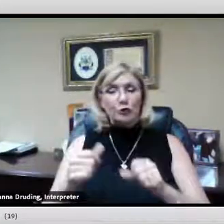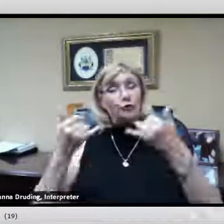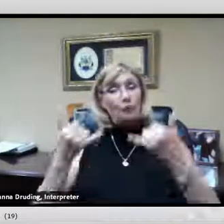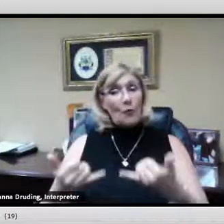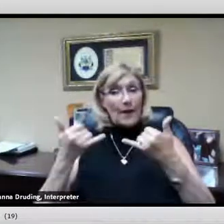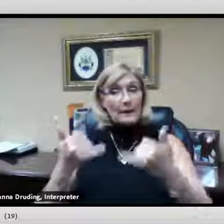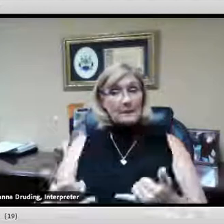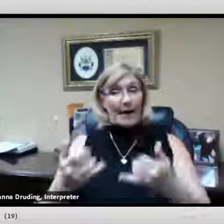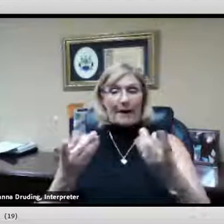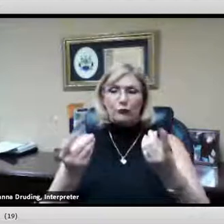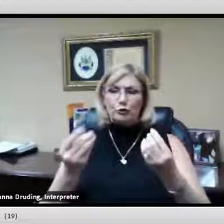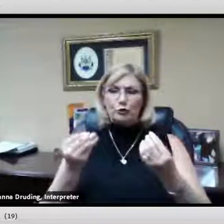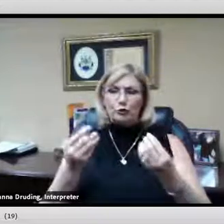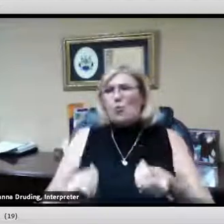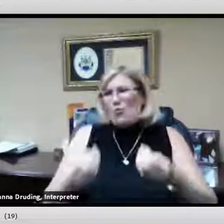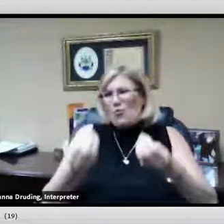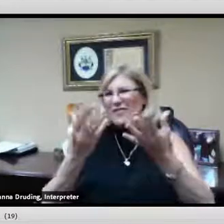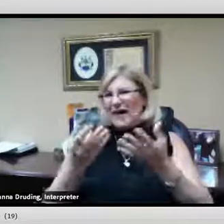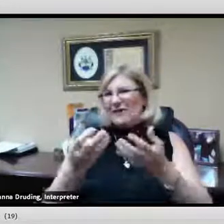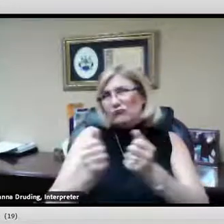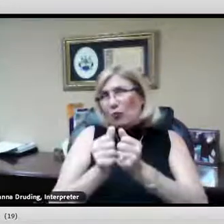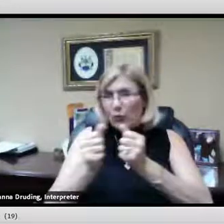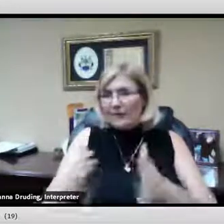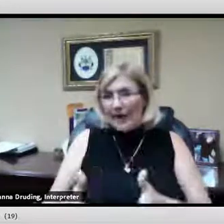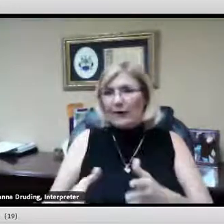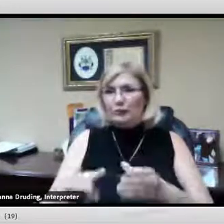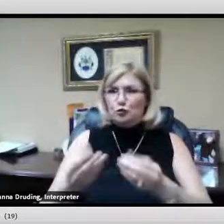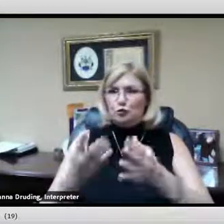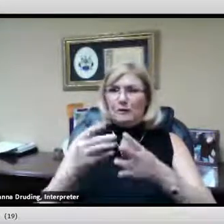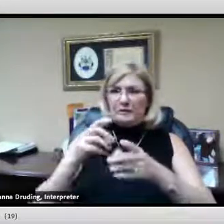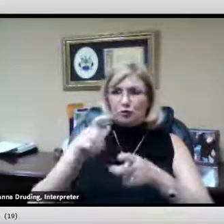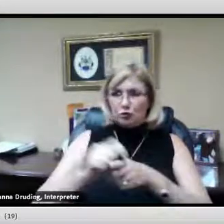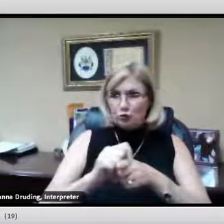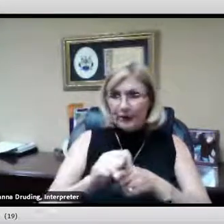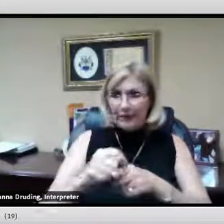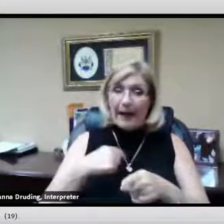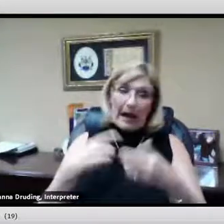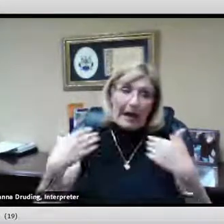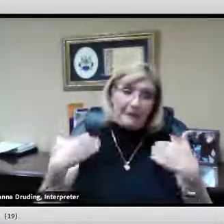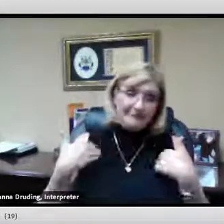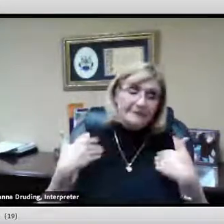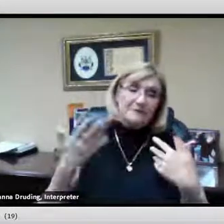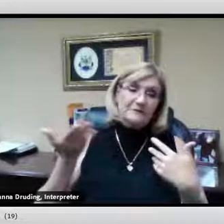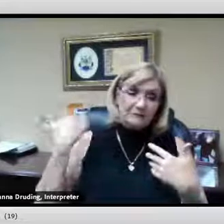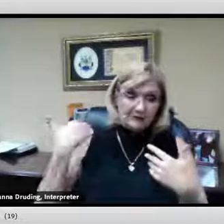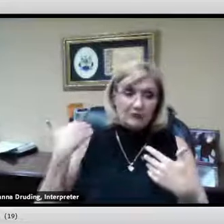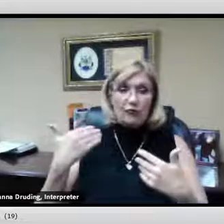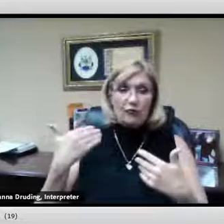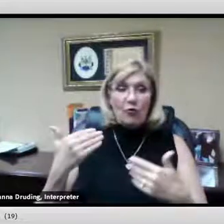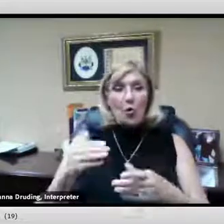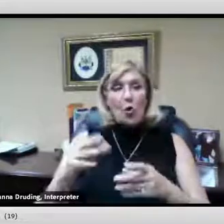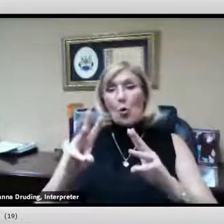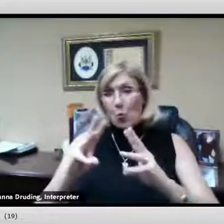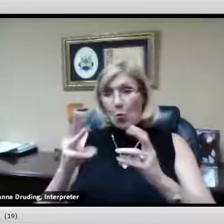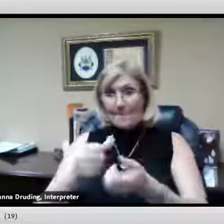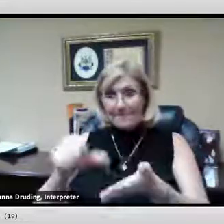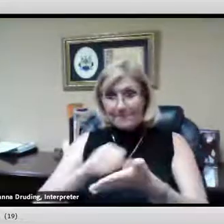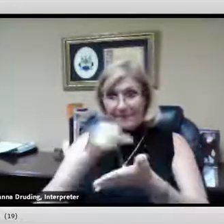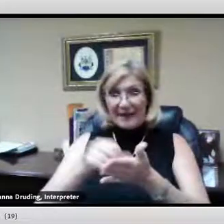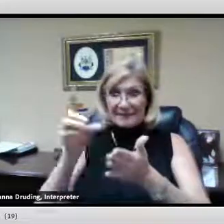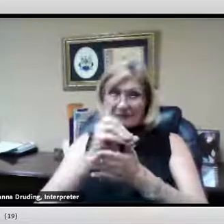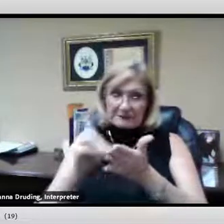now and do without too much training. I have done web page design and I've worked on web pages, and so web